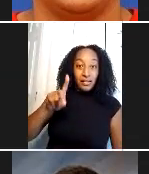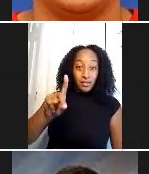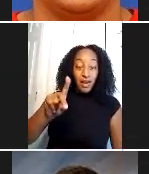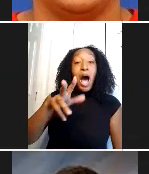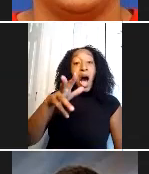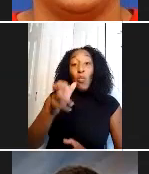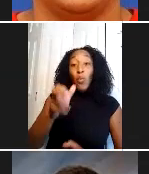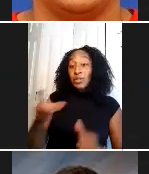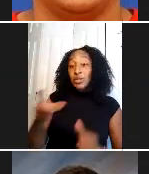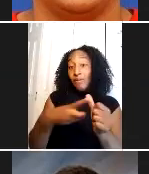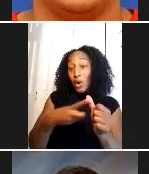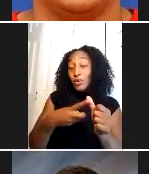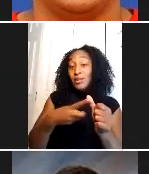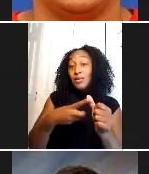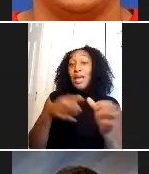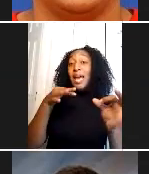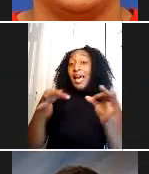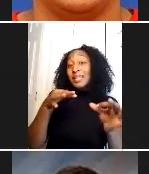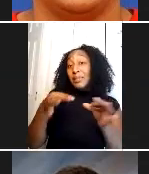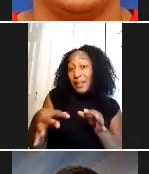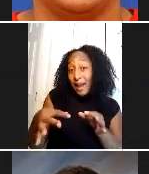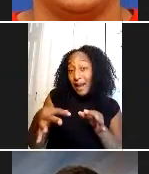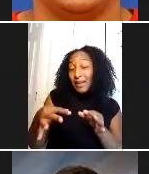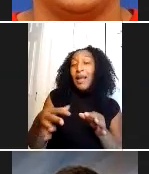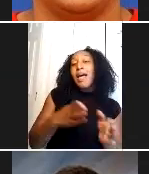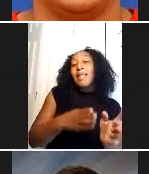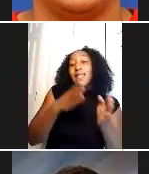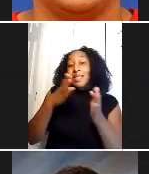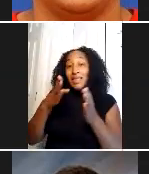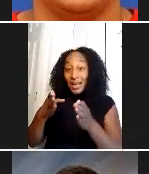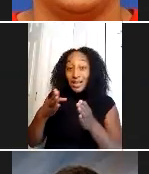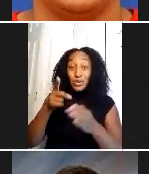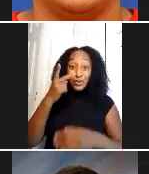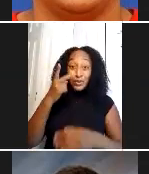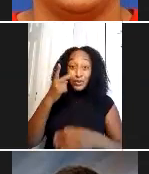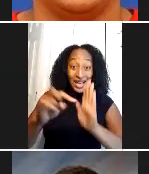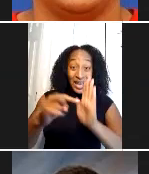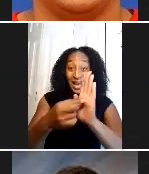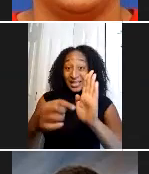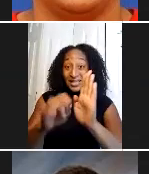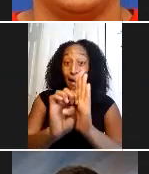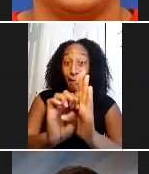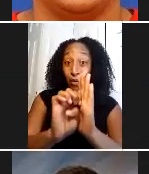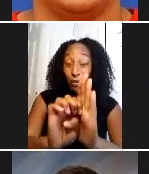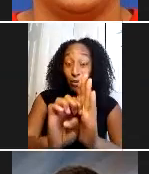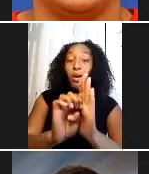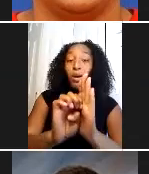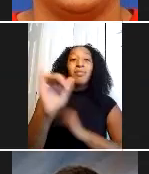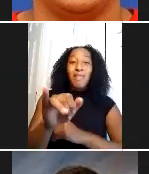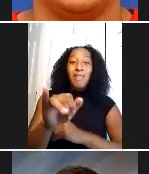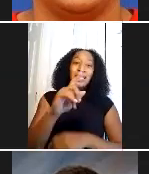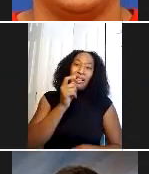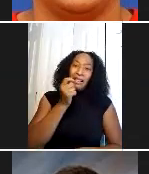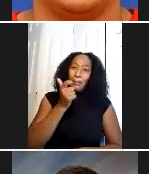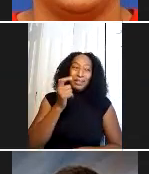be honest with you right up front. This example is a little bit over the top, really, but what I'm trying to do